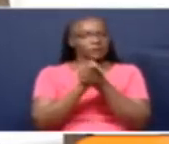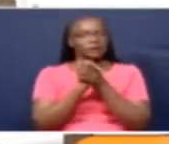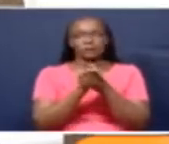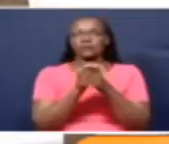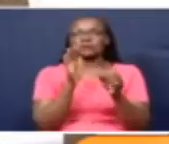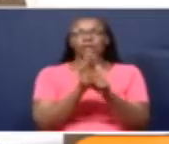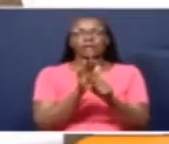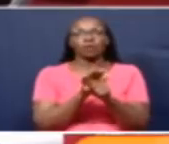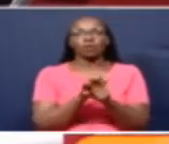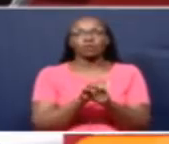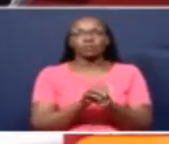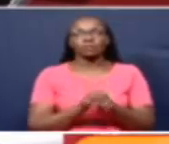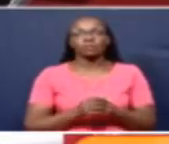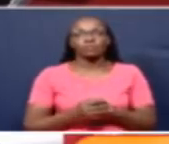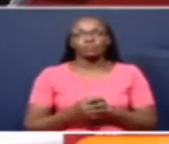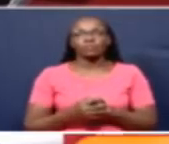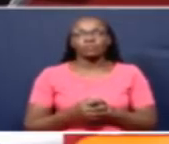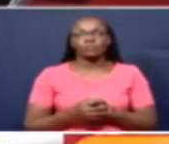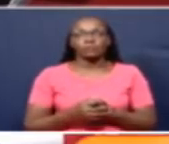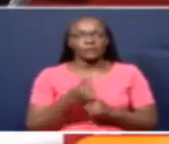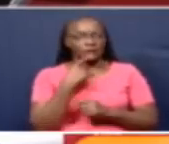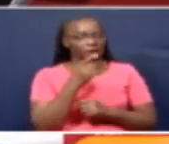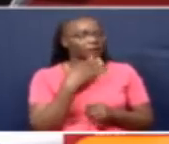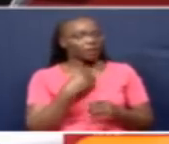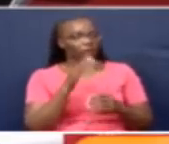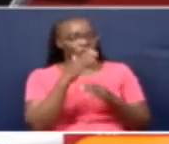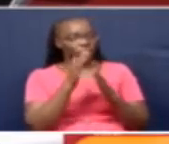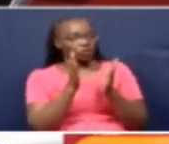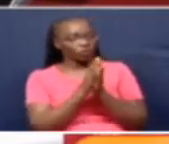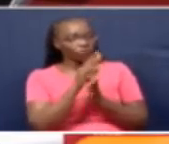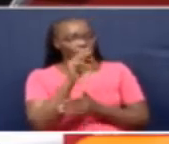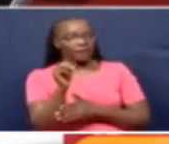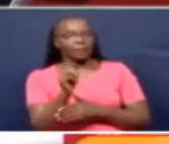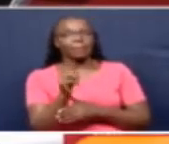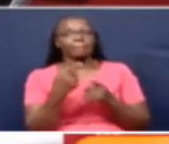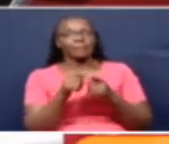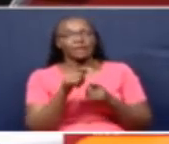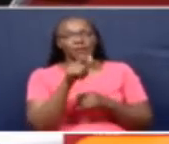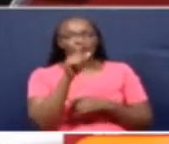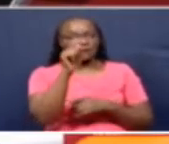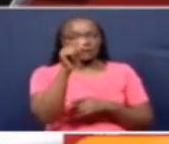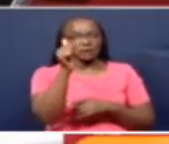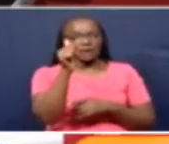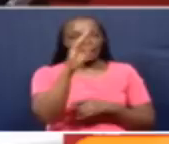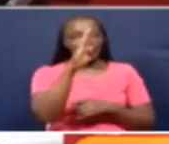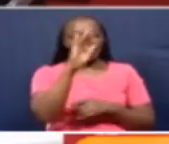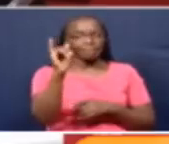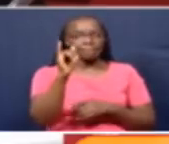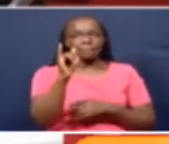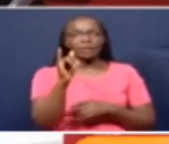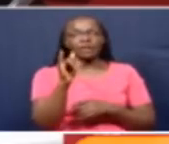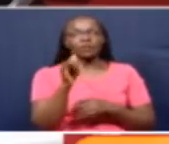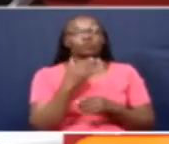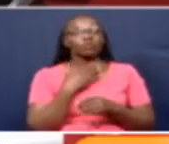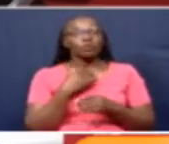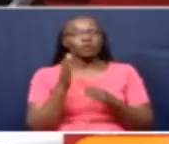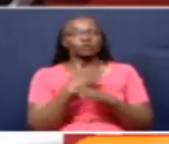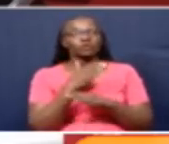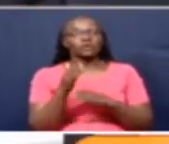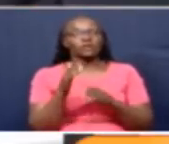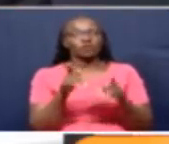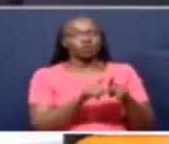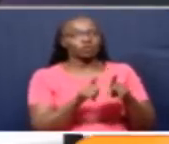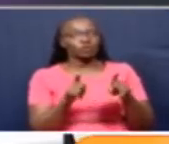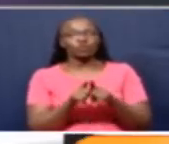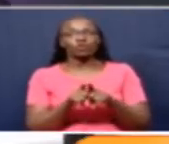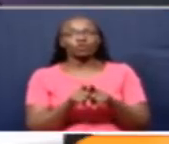Tell him I want to do a song if he, but no, I've got the Tabu wants to do it with me. You know Tabu? No. You don't know Tabu? No, who's Tabu? Tabu is a friend of mine and he